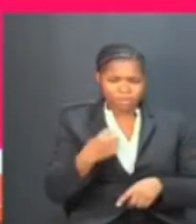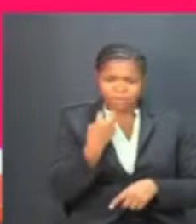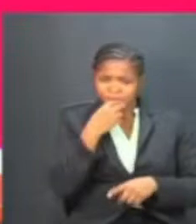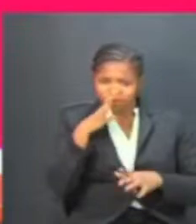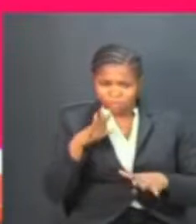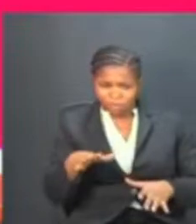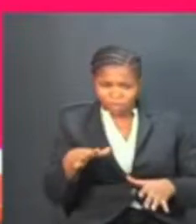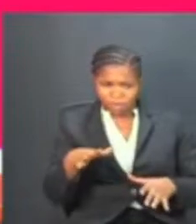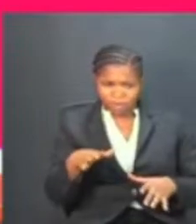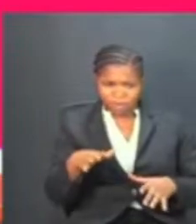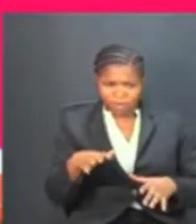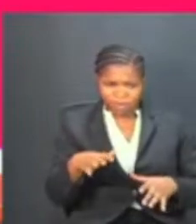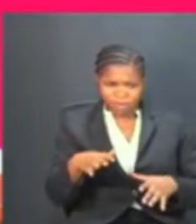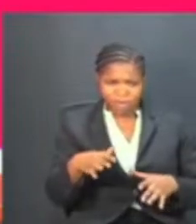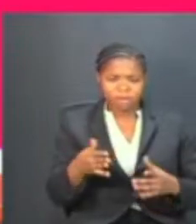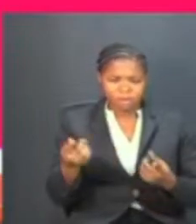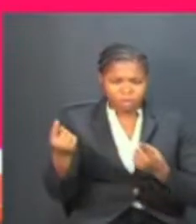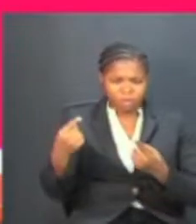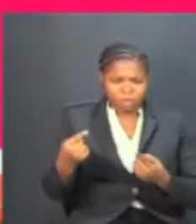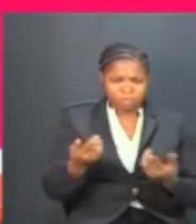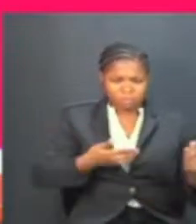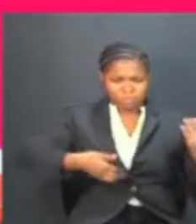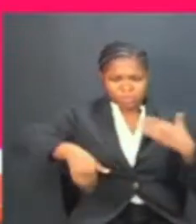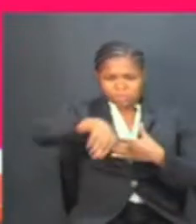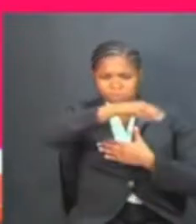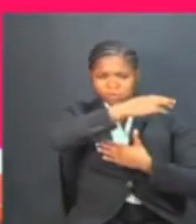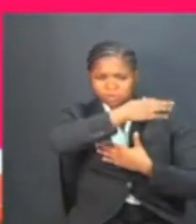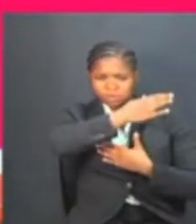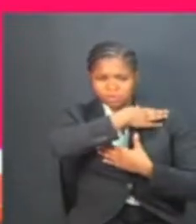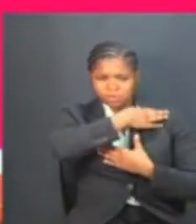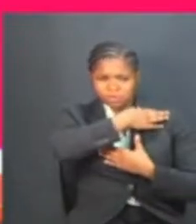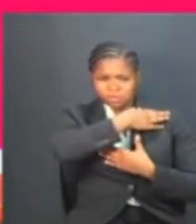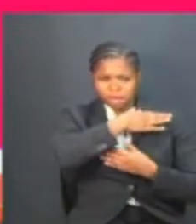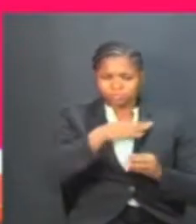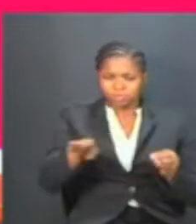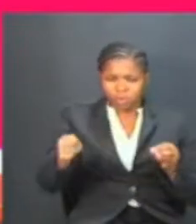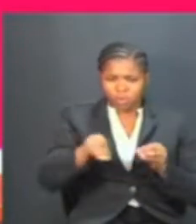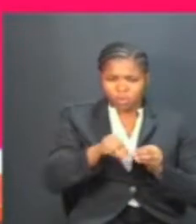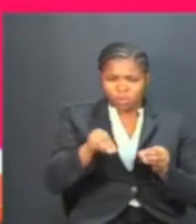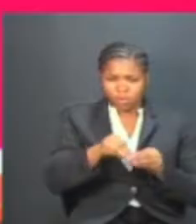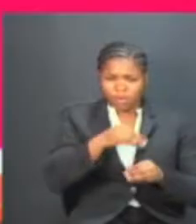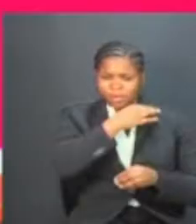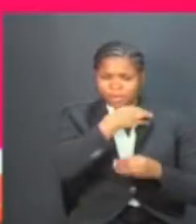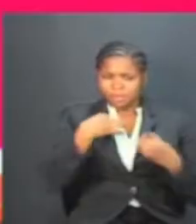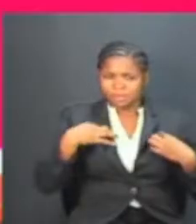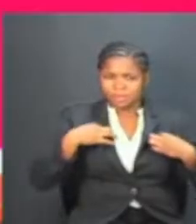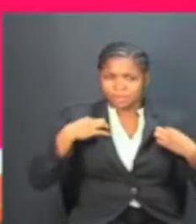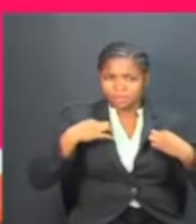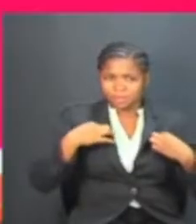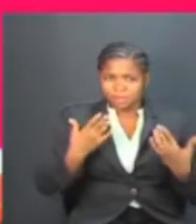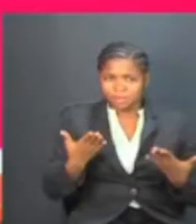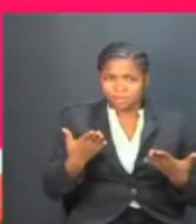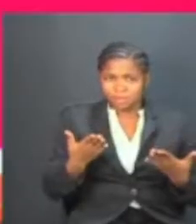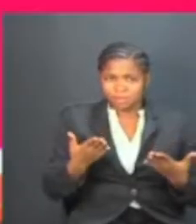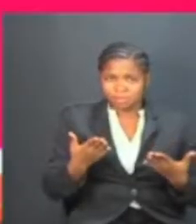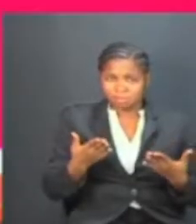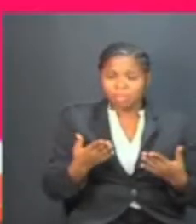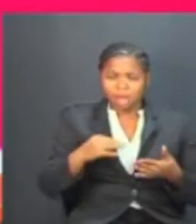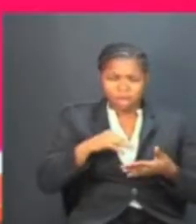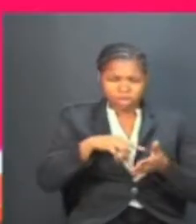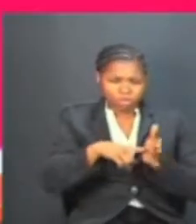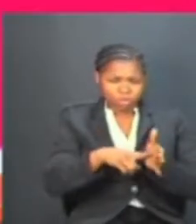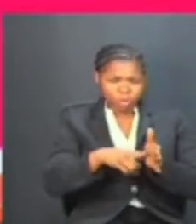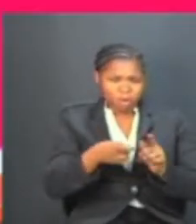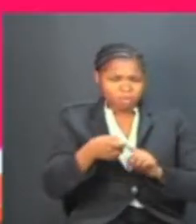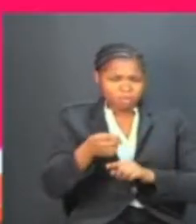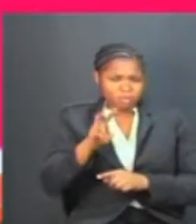will see him wearing jumper before the cloth. When he wants to go Ashanti way, you will realize